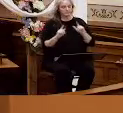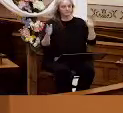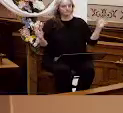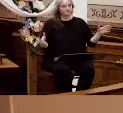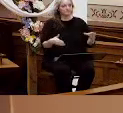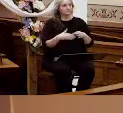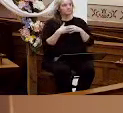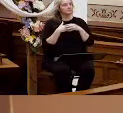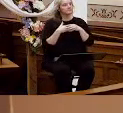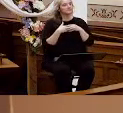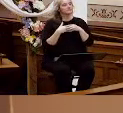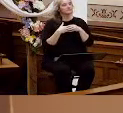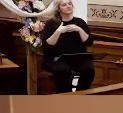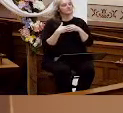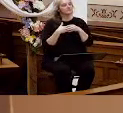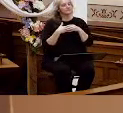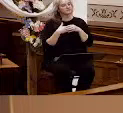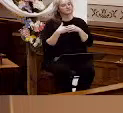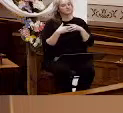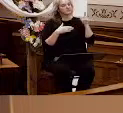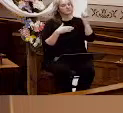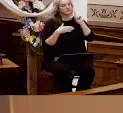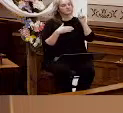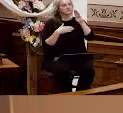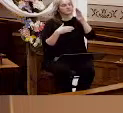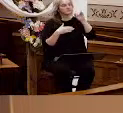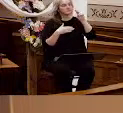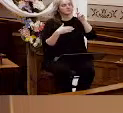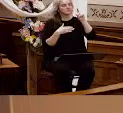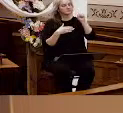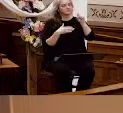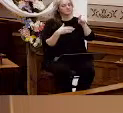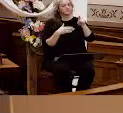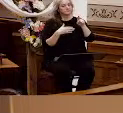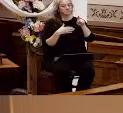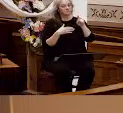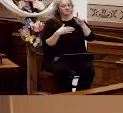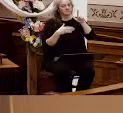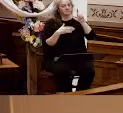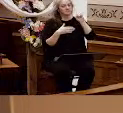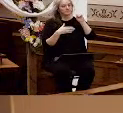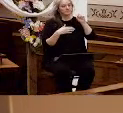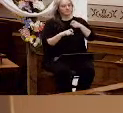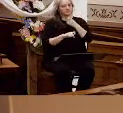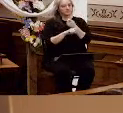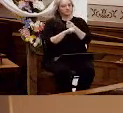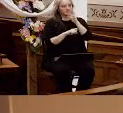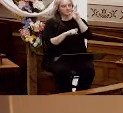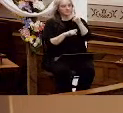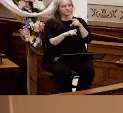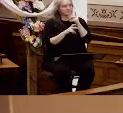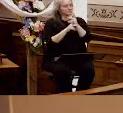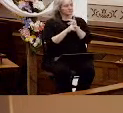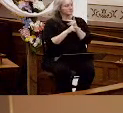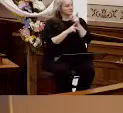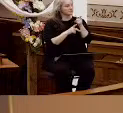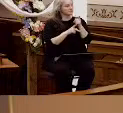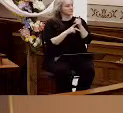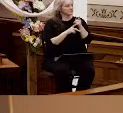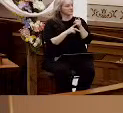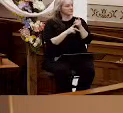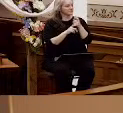Hands. Whatever binds you, whatever locks you up, whatever keeps you from the freedom for which you